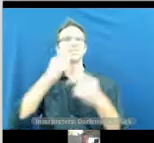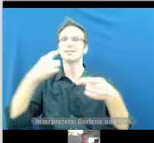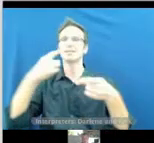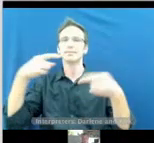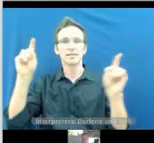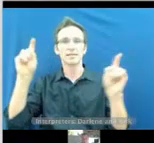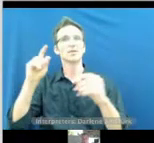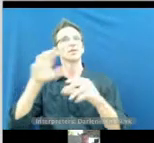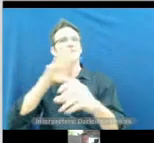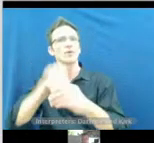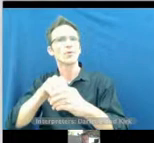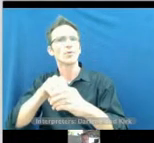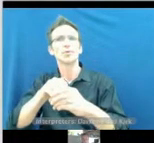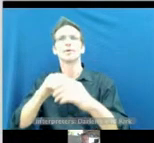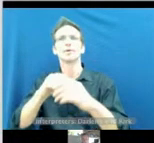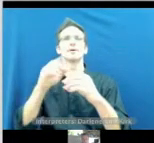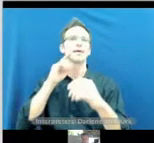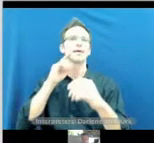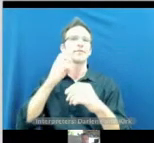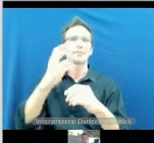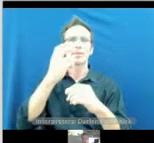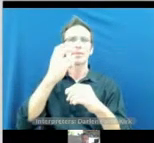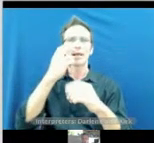related content into the curriculum.